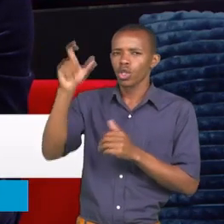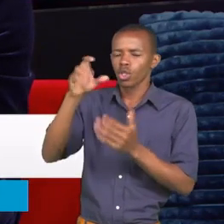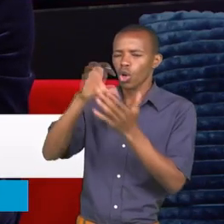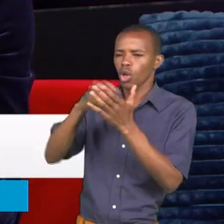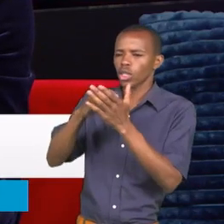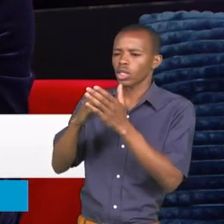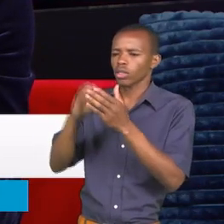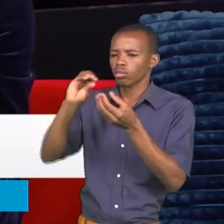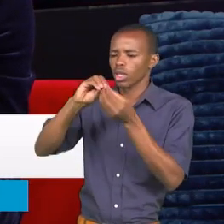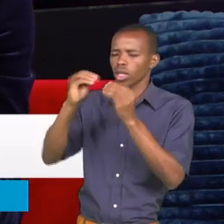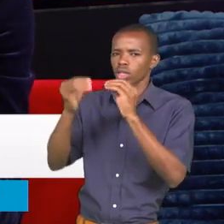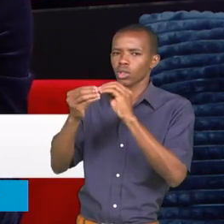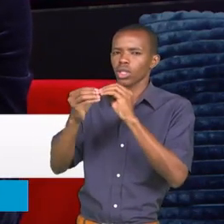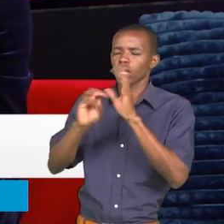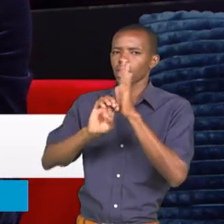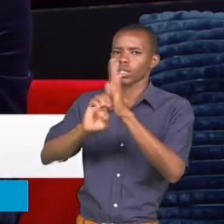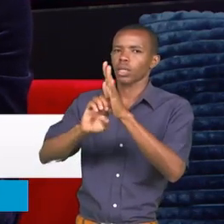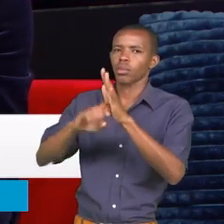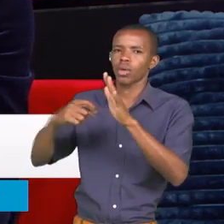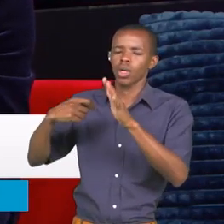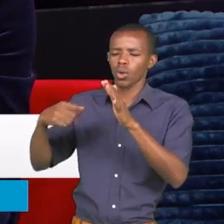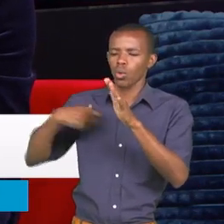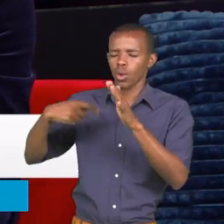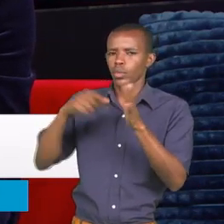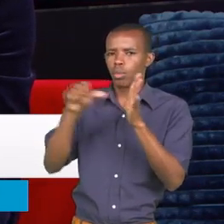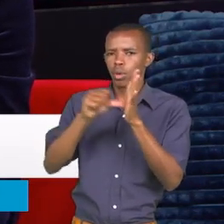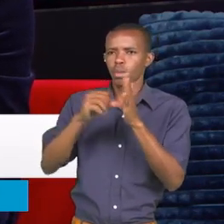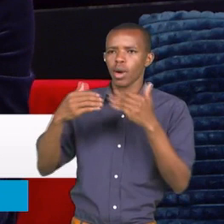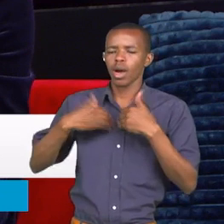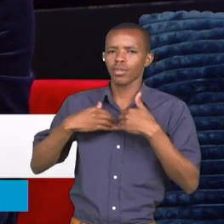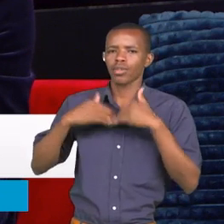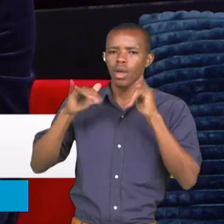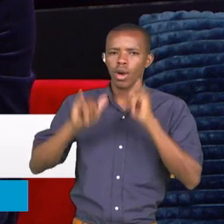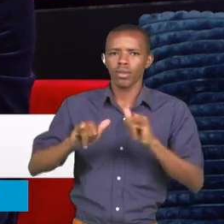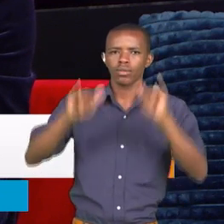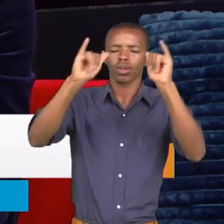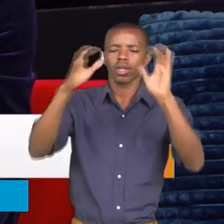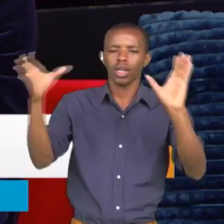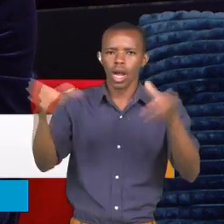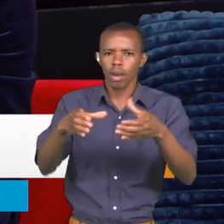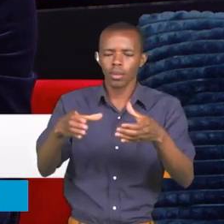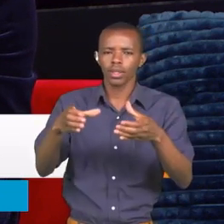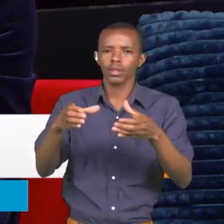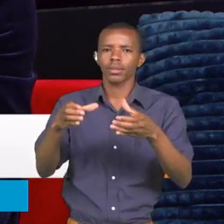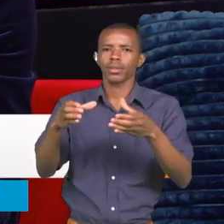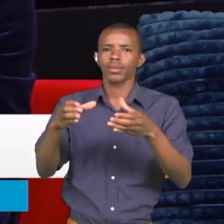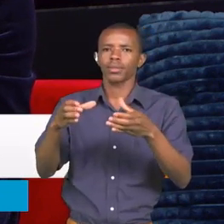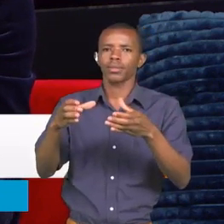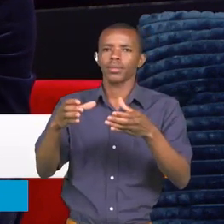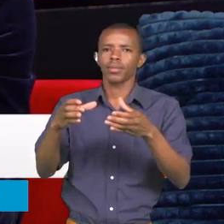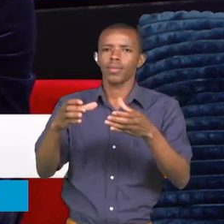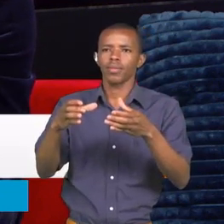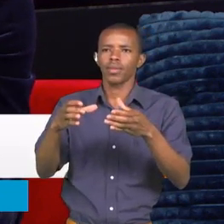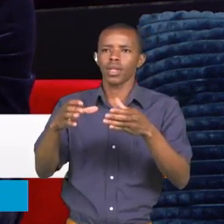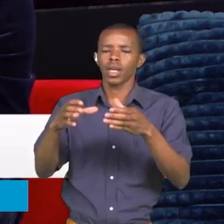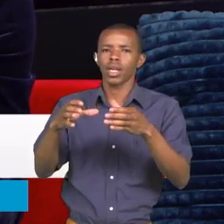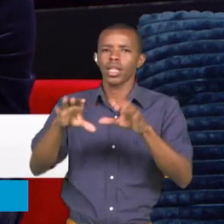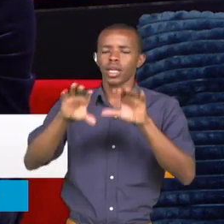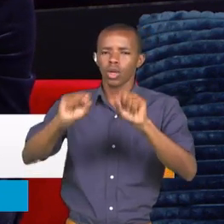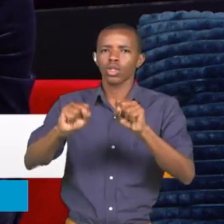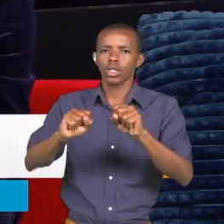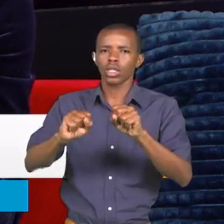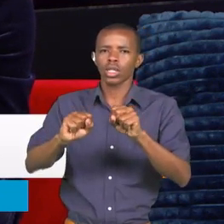for example, now, we had a problem with a foreign company that actually took the Hakuna